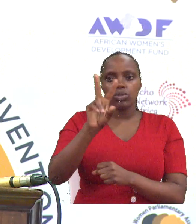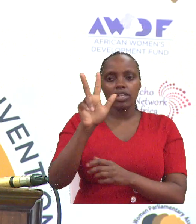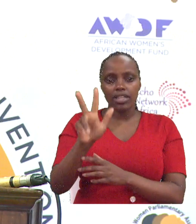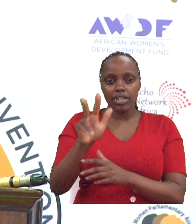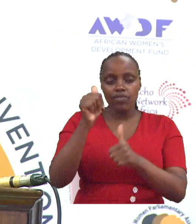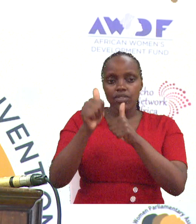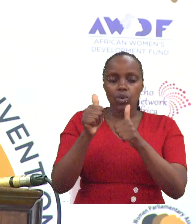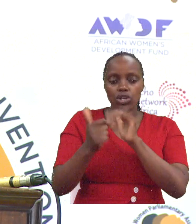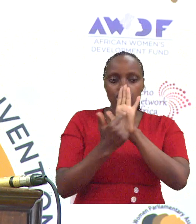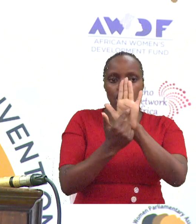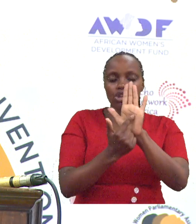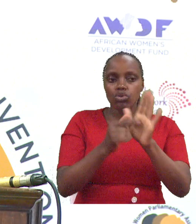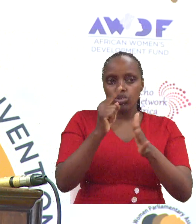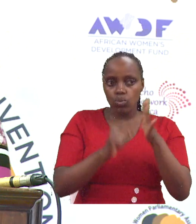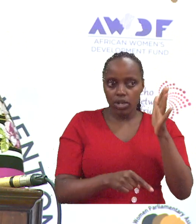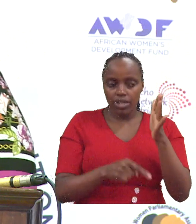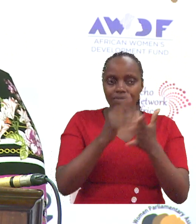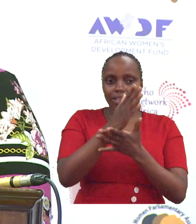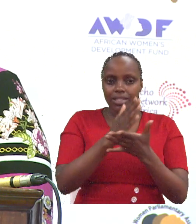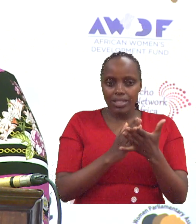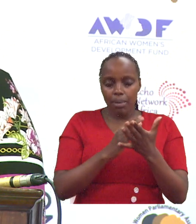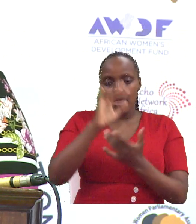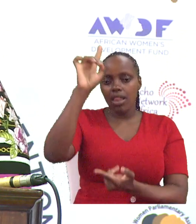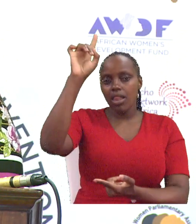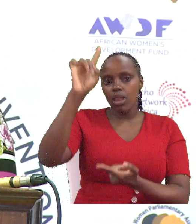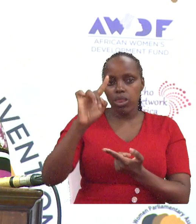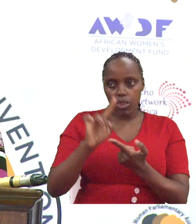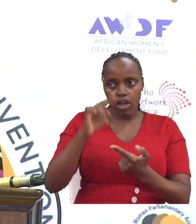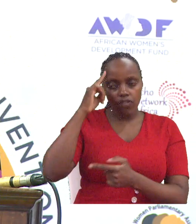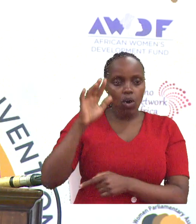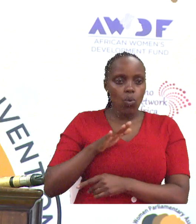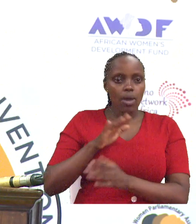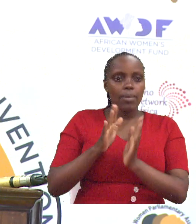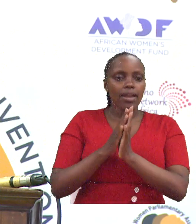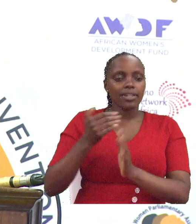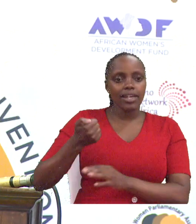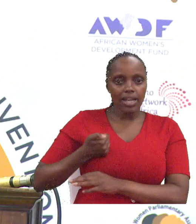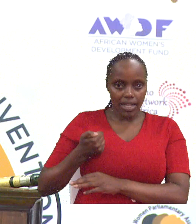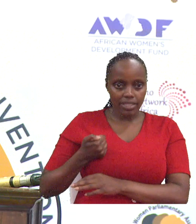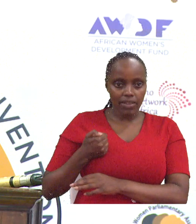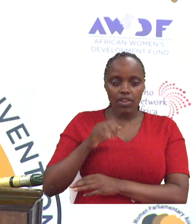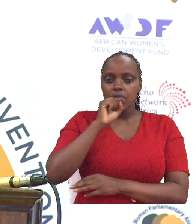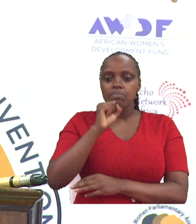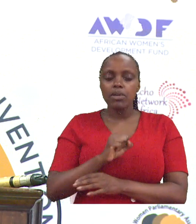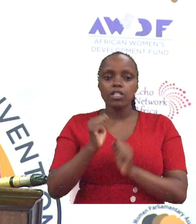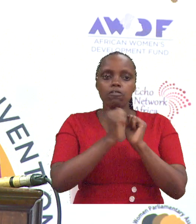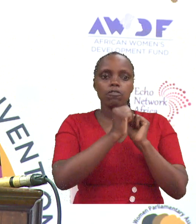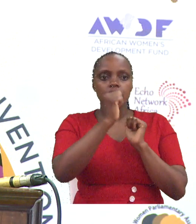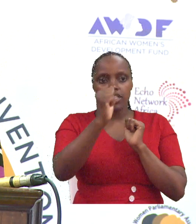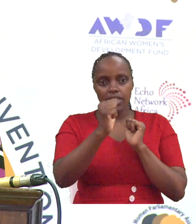2023, which indicated some decrease for women and girls aged